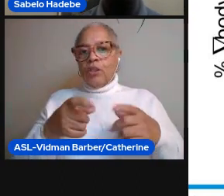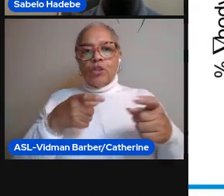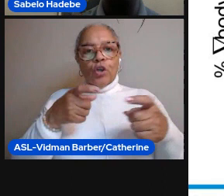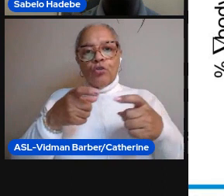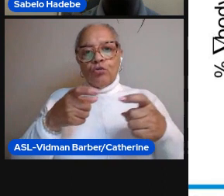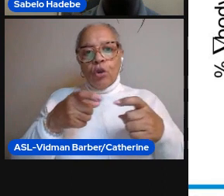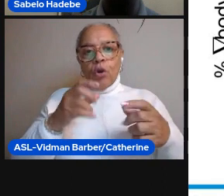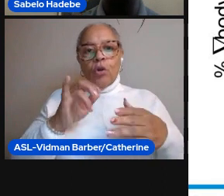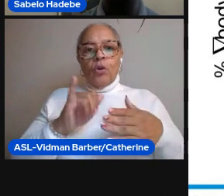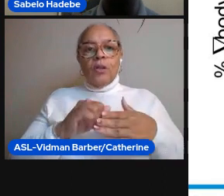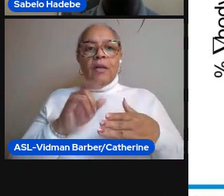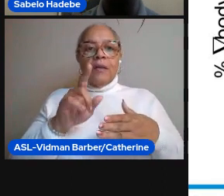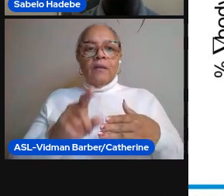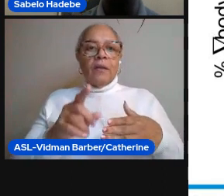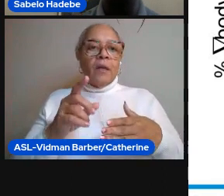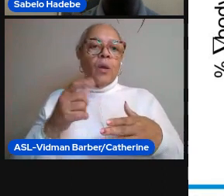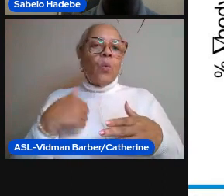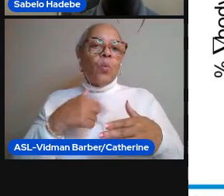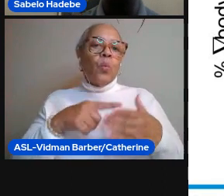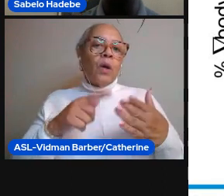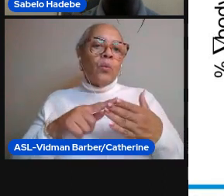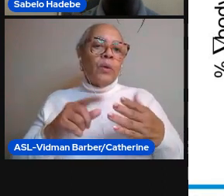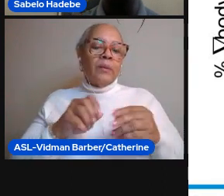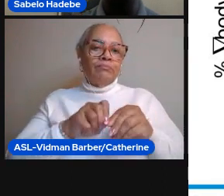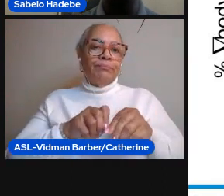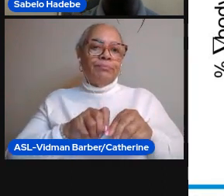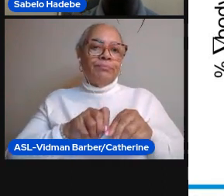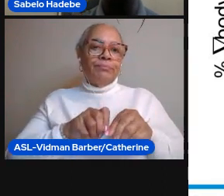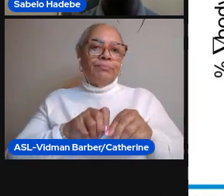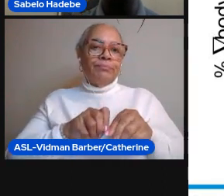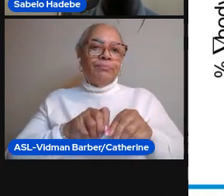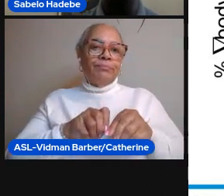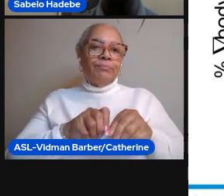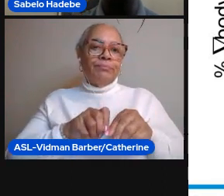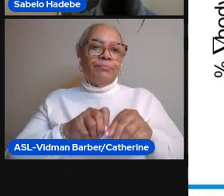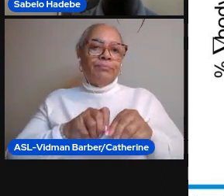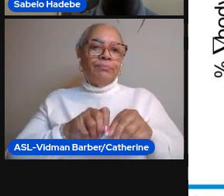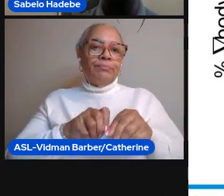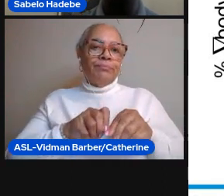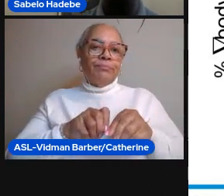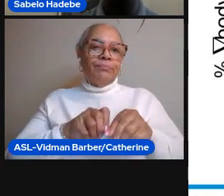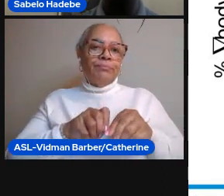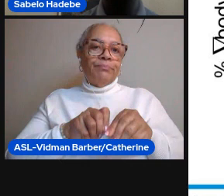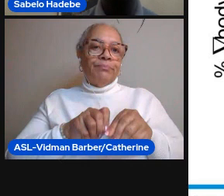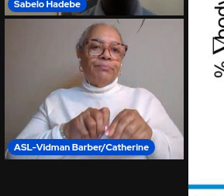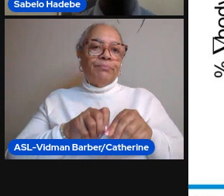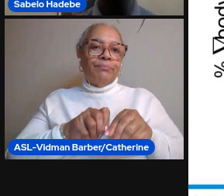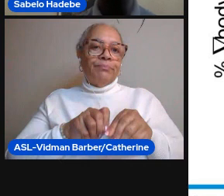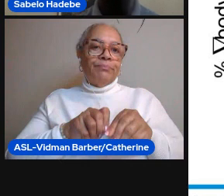ethanol, because we dilute this in ethanol. So obviously they don't lose any weight, but